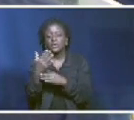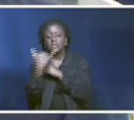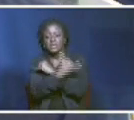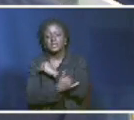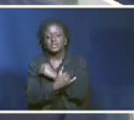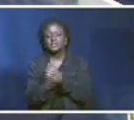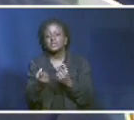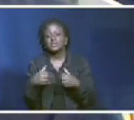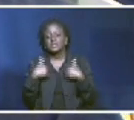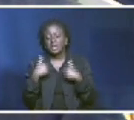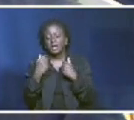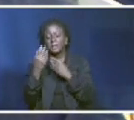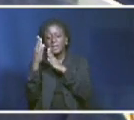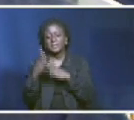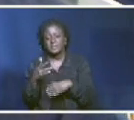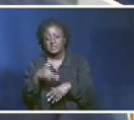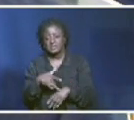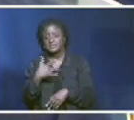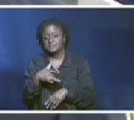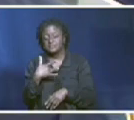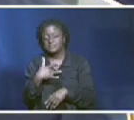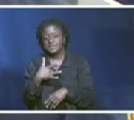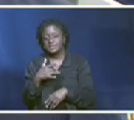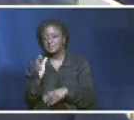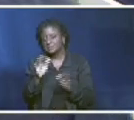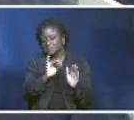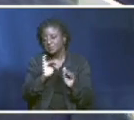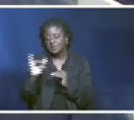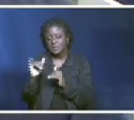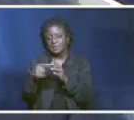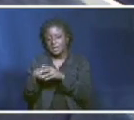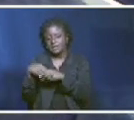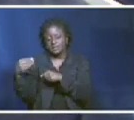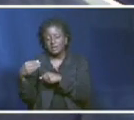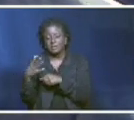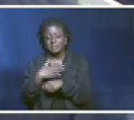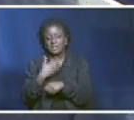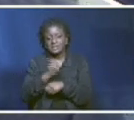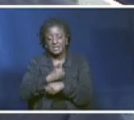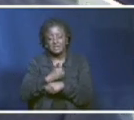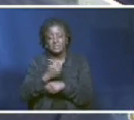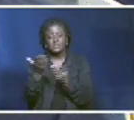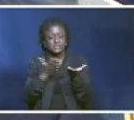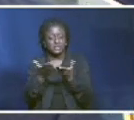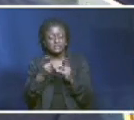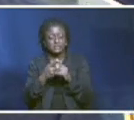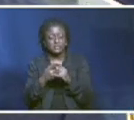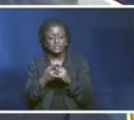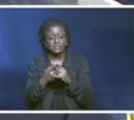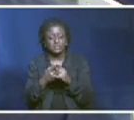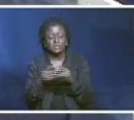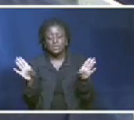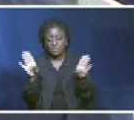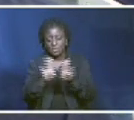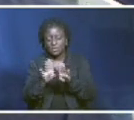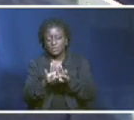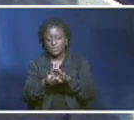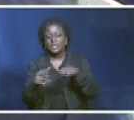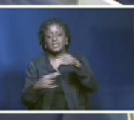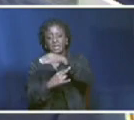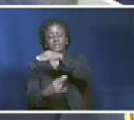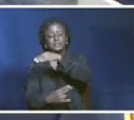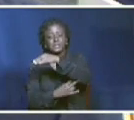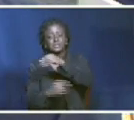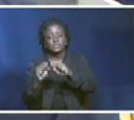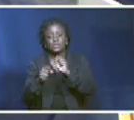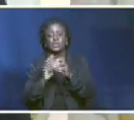feel disenfranchised, and I think myself serving in the Senate will be able to bridge that gap, to put incentives and put policies in place to bridge that gap so that we can